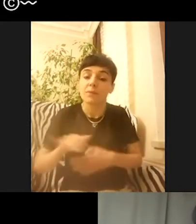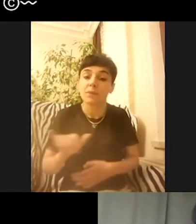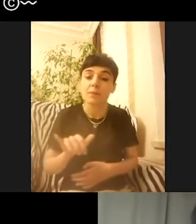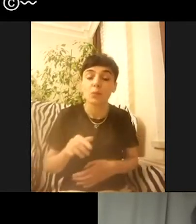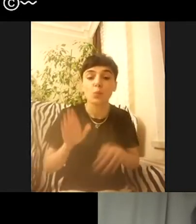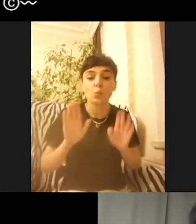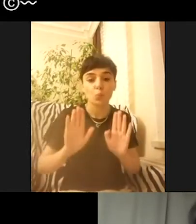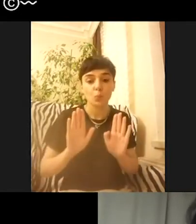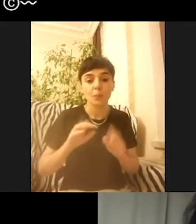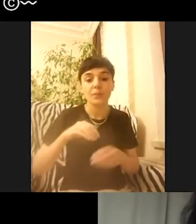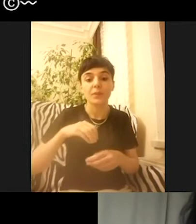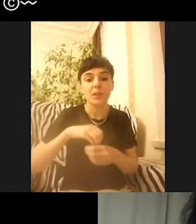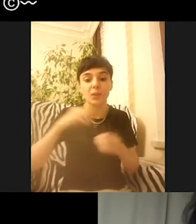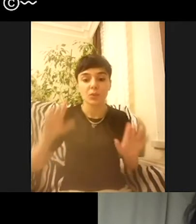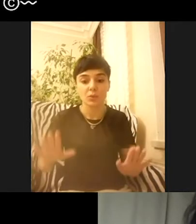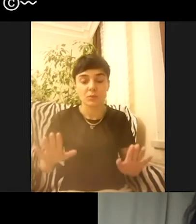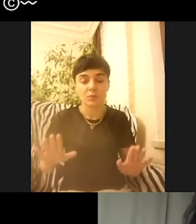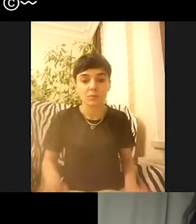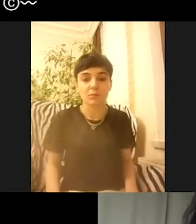race, whatever you want to call. So